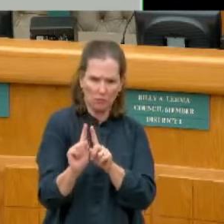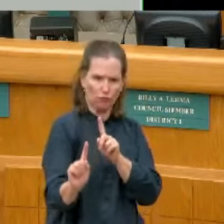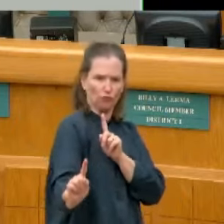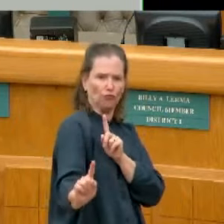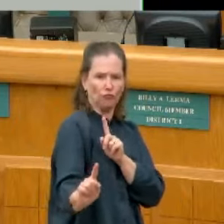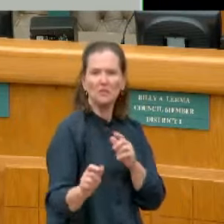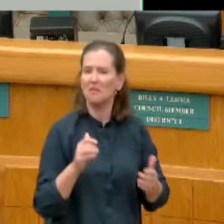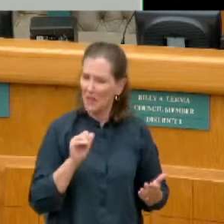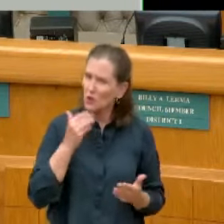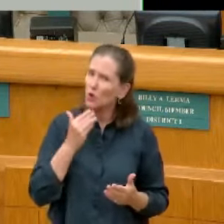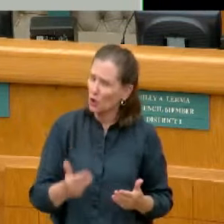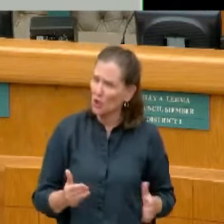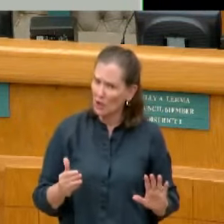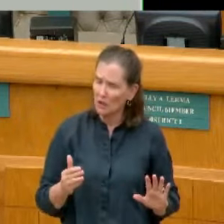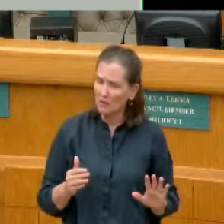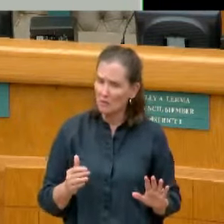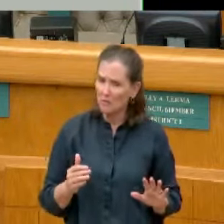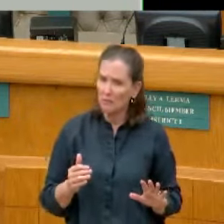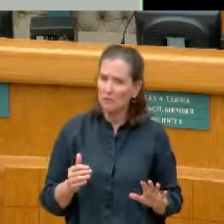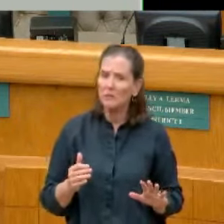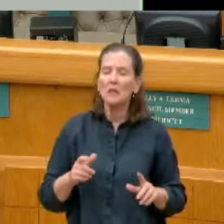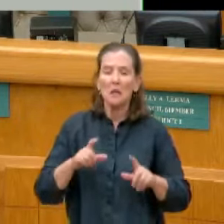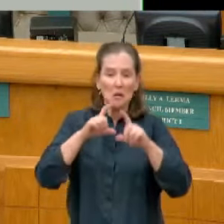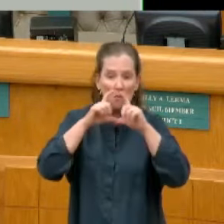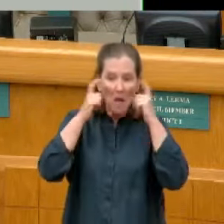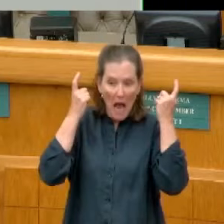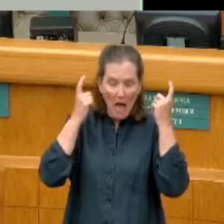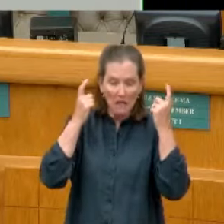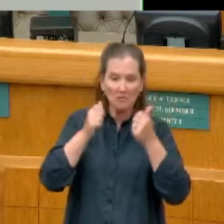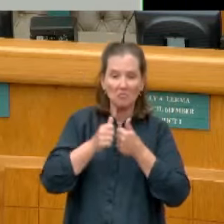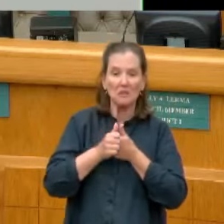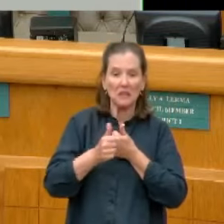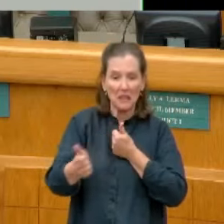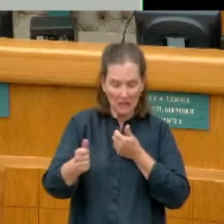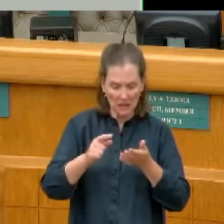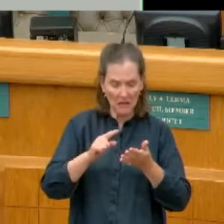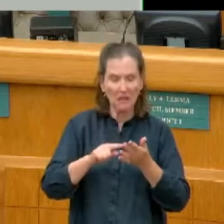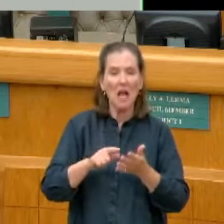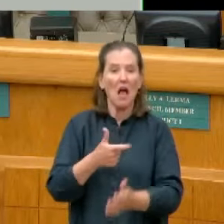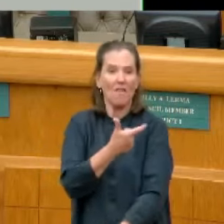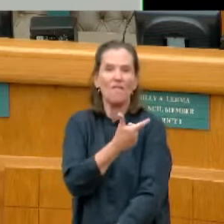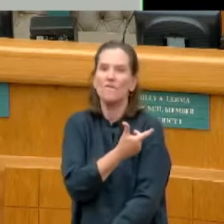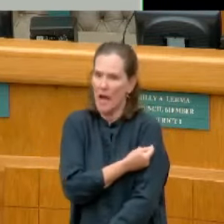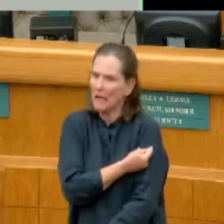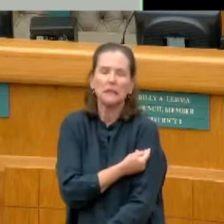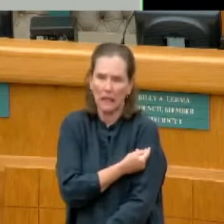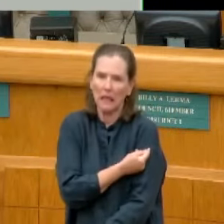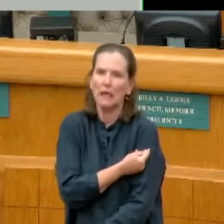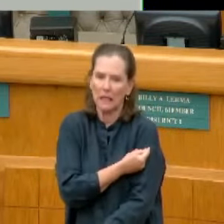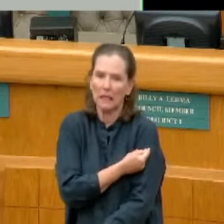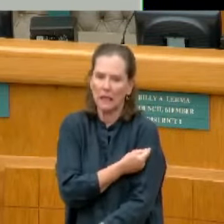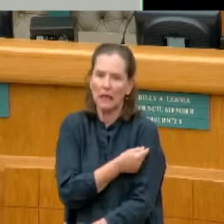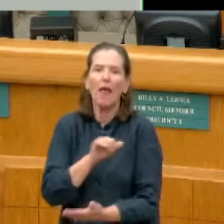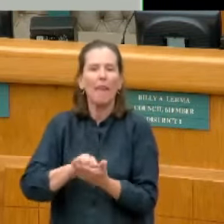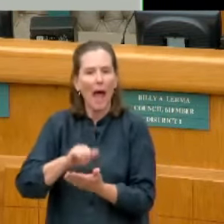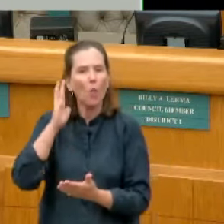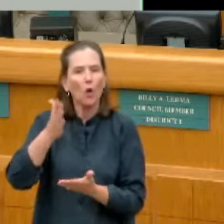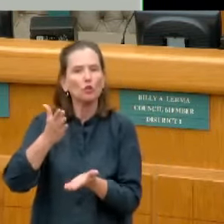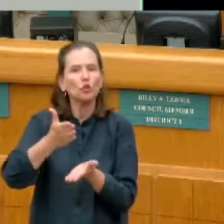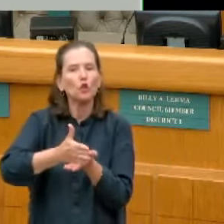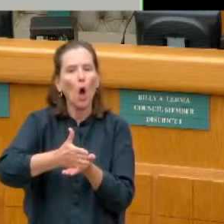good. And lastly, after you put on your masks and your social distance, get vaccinated if you haven't yet. That's going to stop the